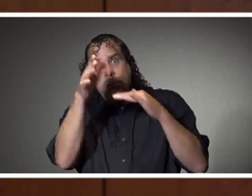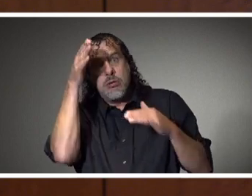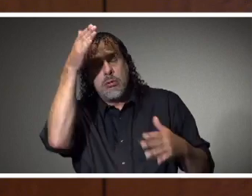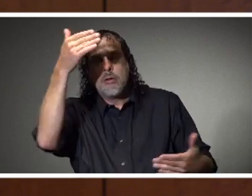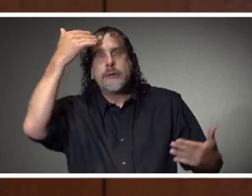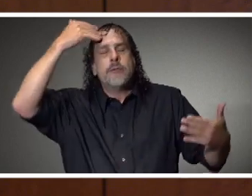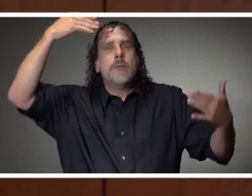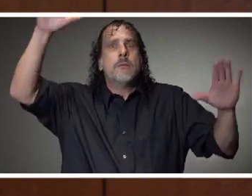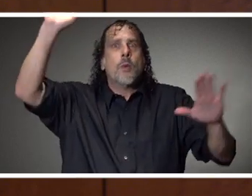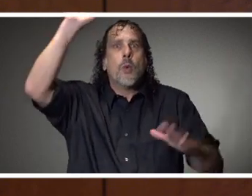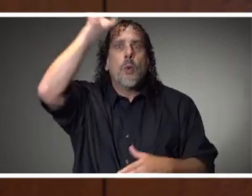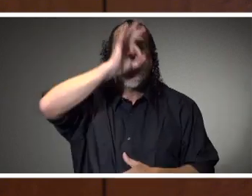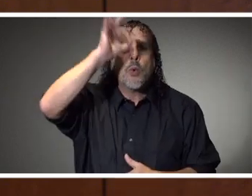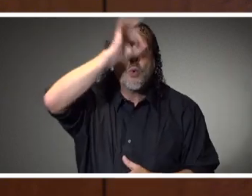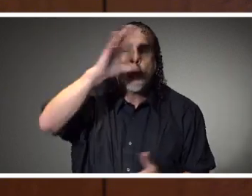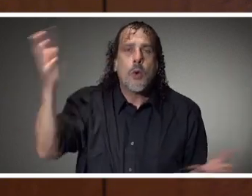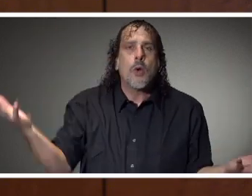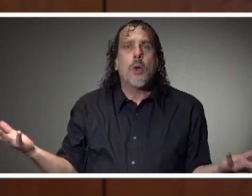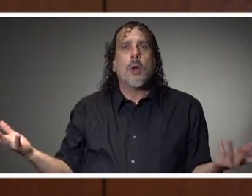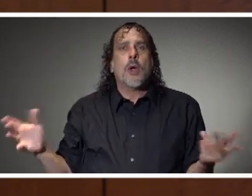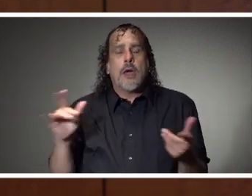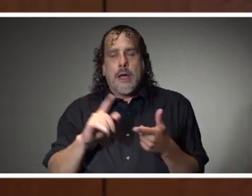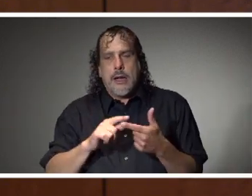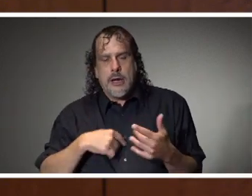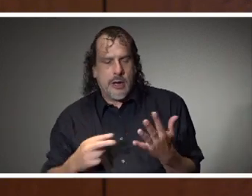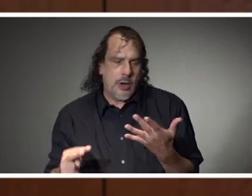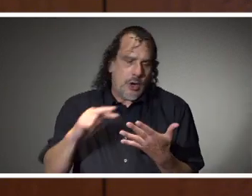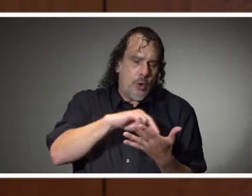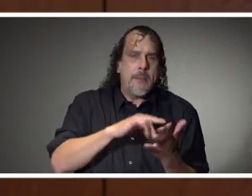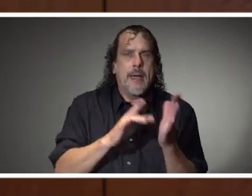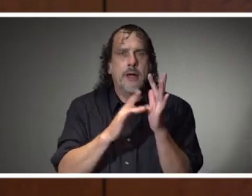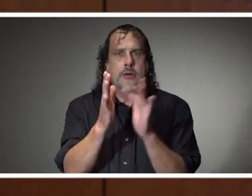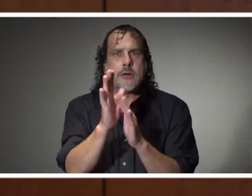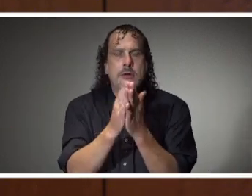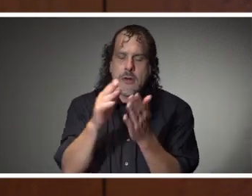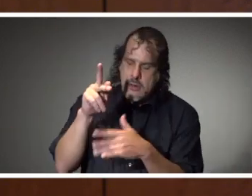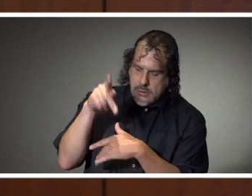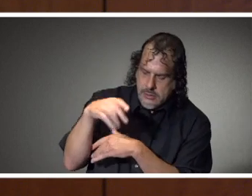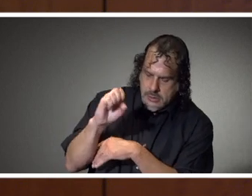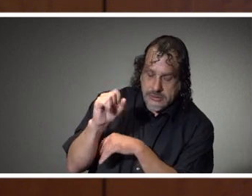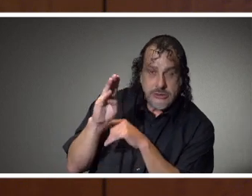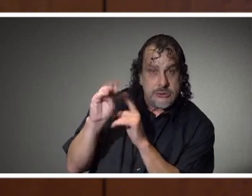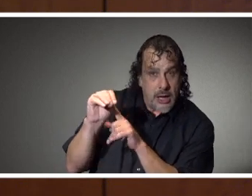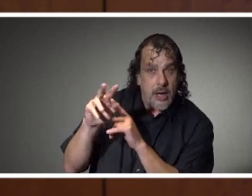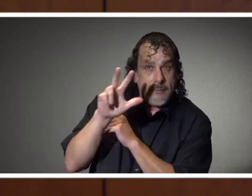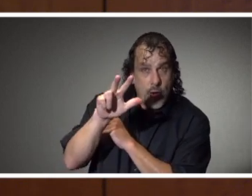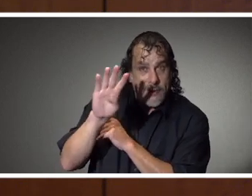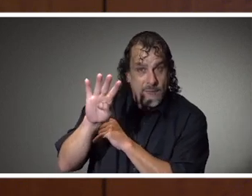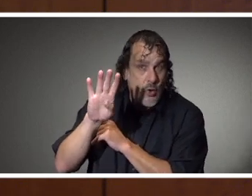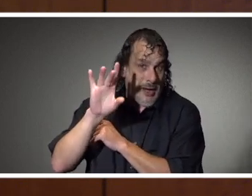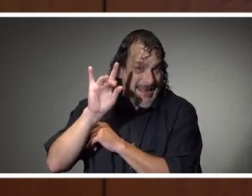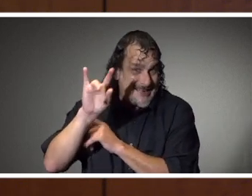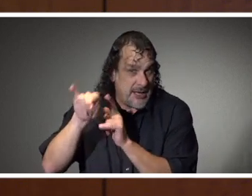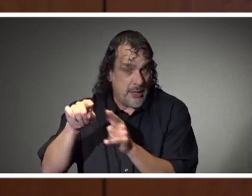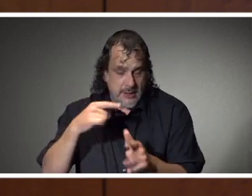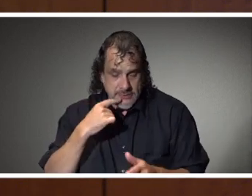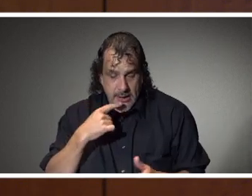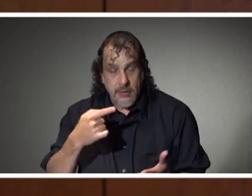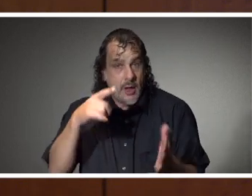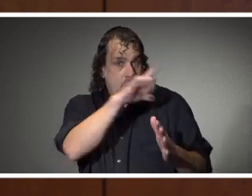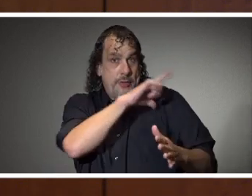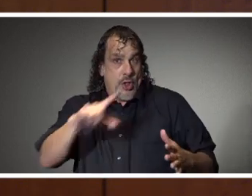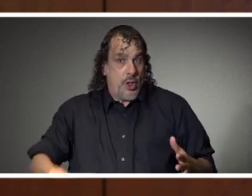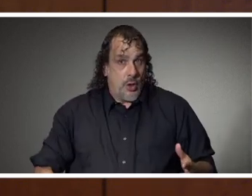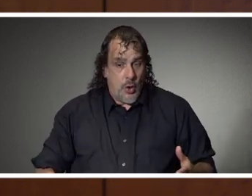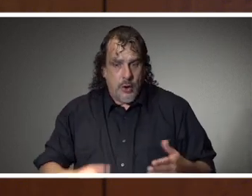circumstances. And I'm reminded as I go back to Scripture, in Psalms 34:18, it's recorded, "The Lord